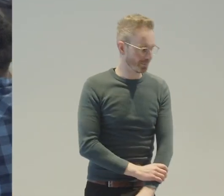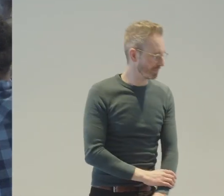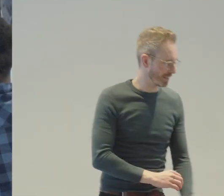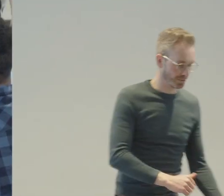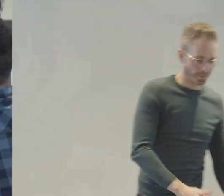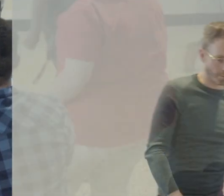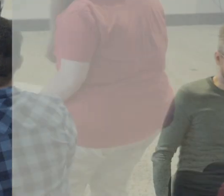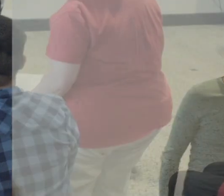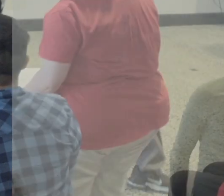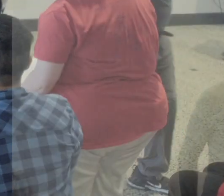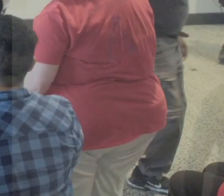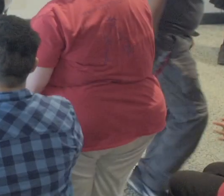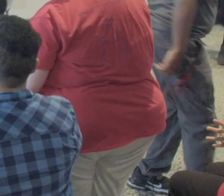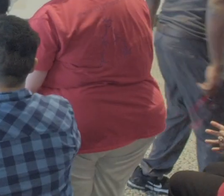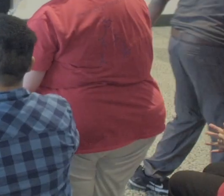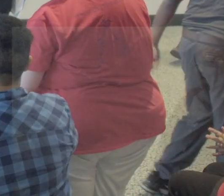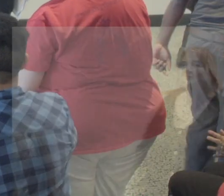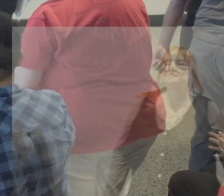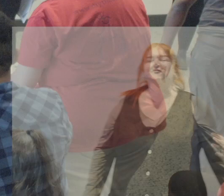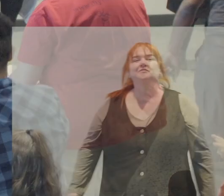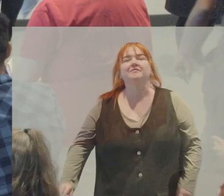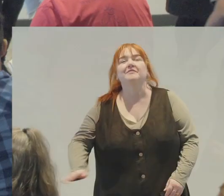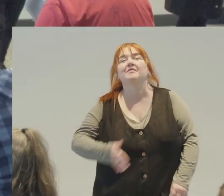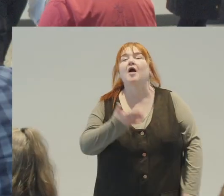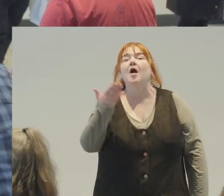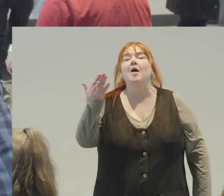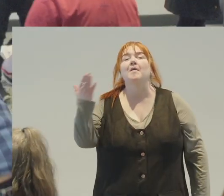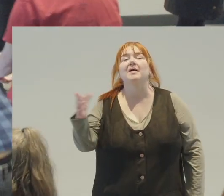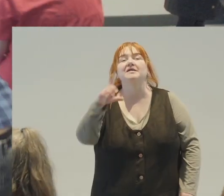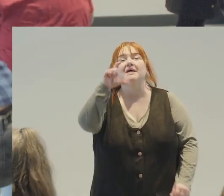So I'm going to pass back over to Charlotte and Charlene.